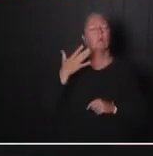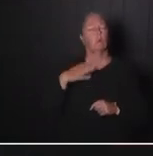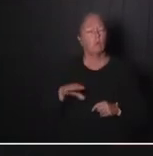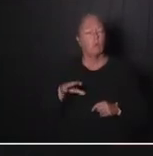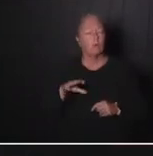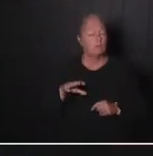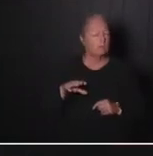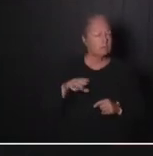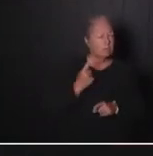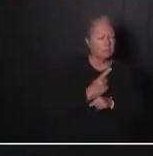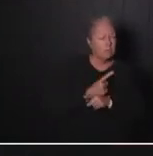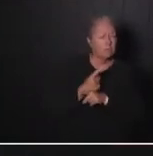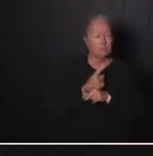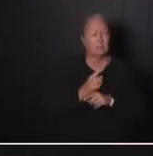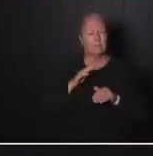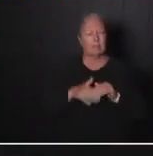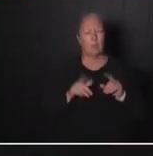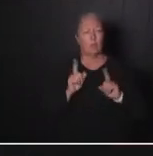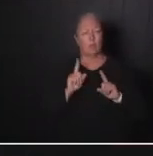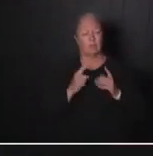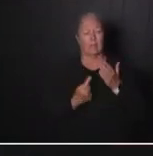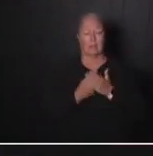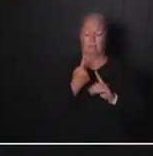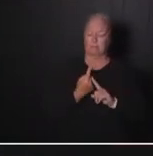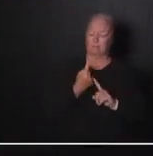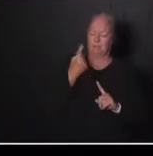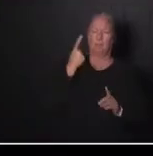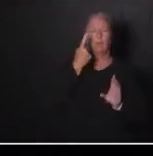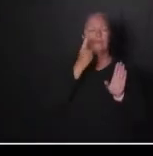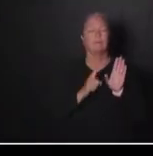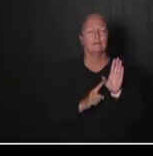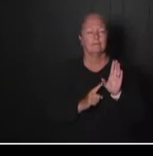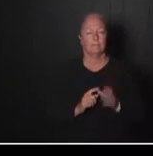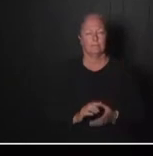of what has made headlines over the last year.